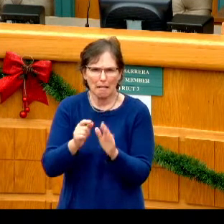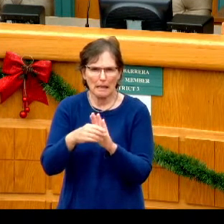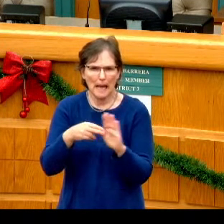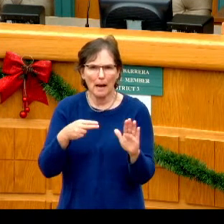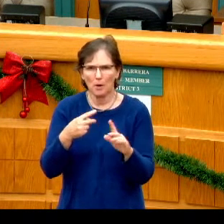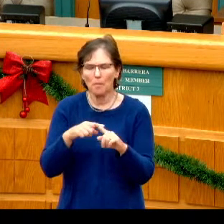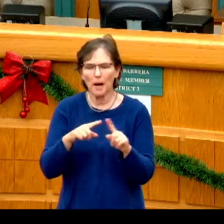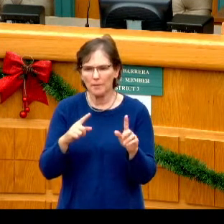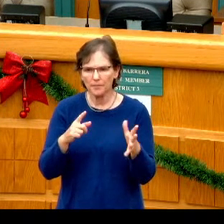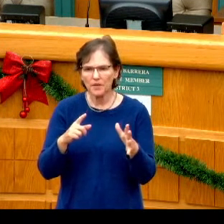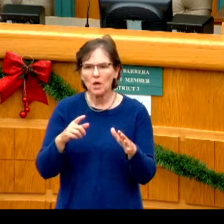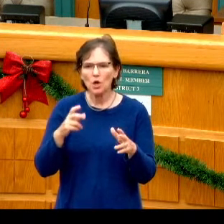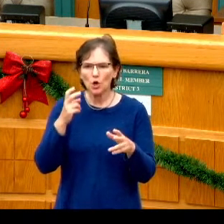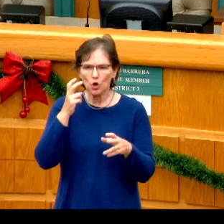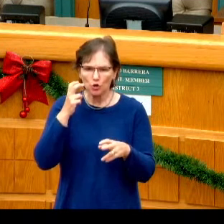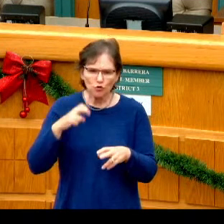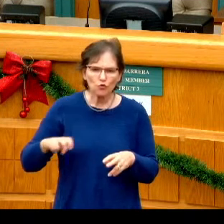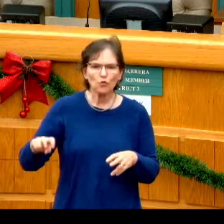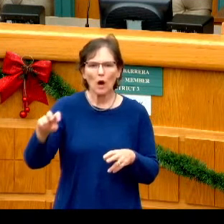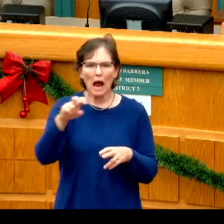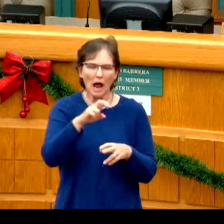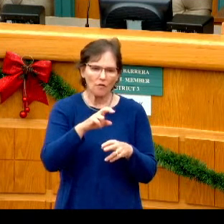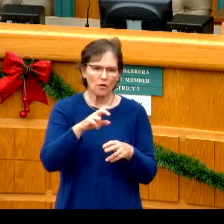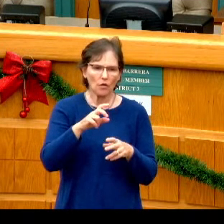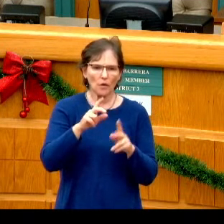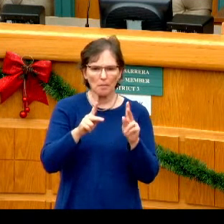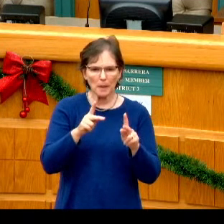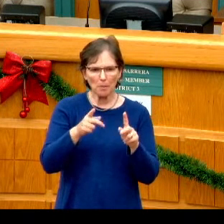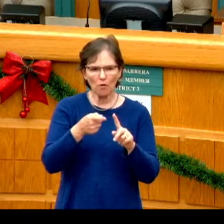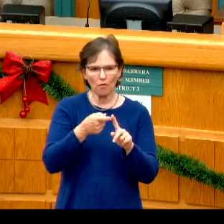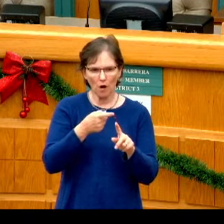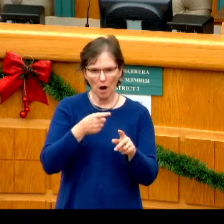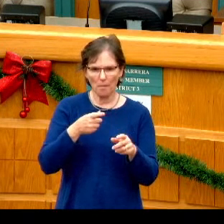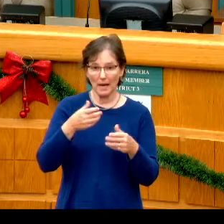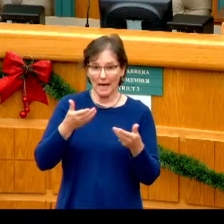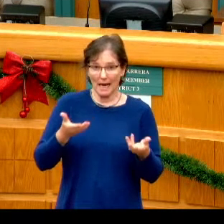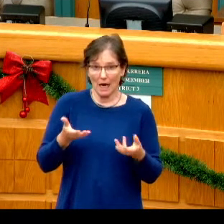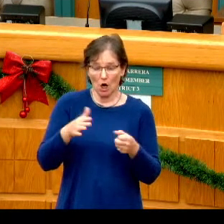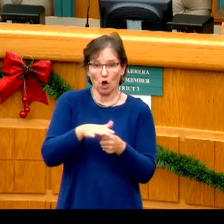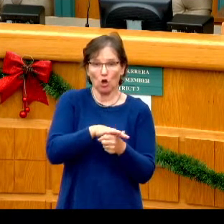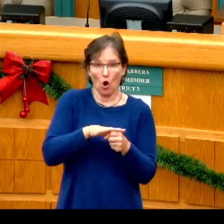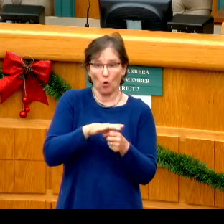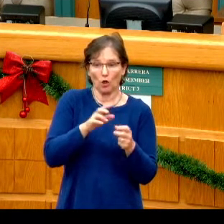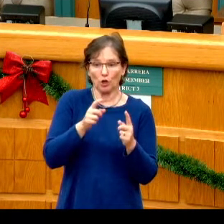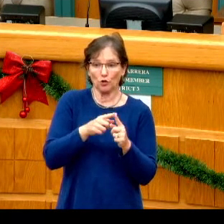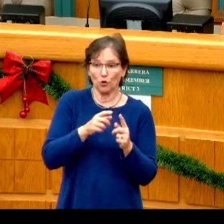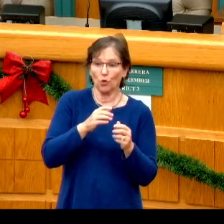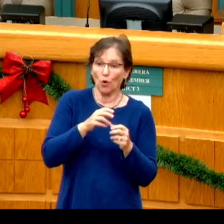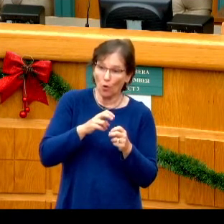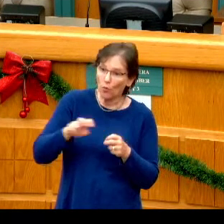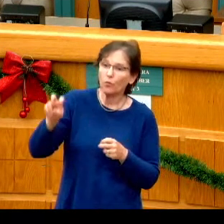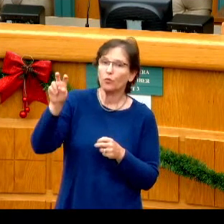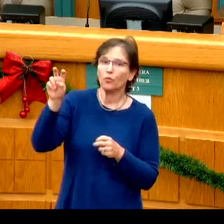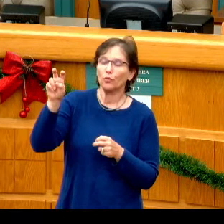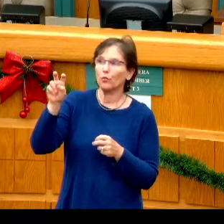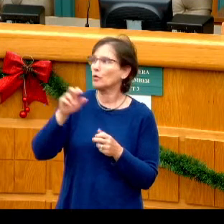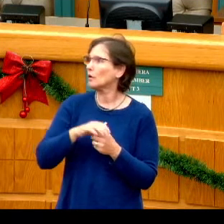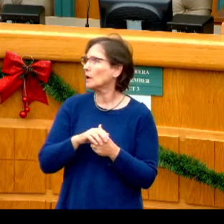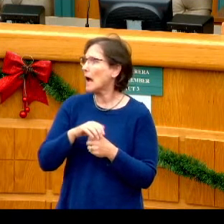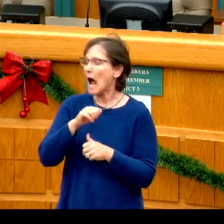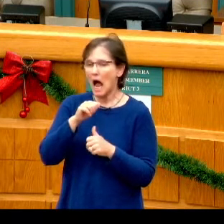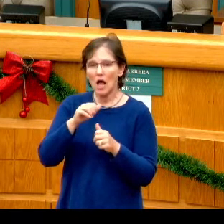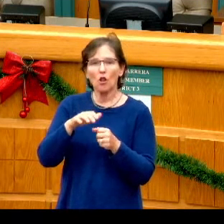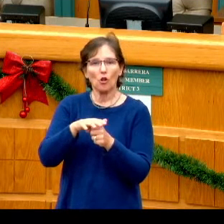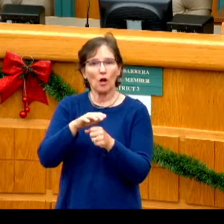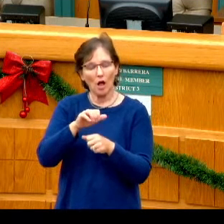travel by locals here in the coastal bend to other places in the coastal bend, which you can see right there next to the CB COVID logo, where it's